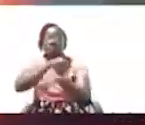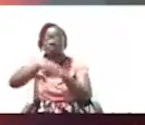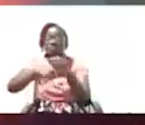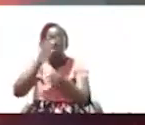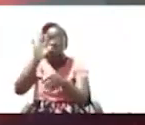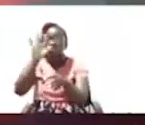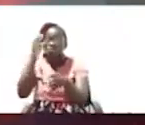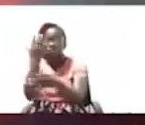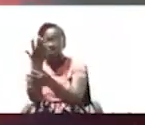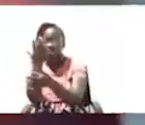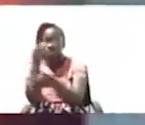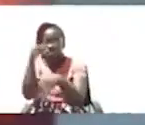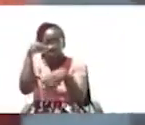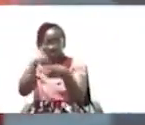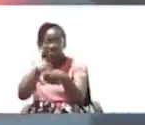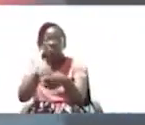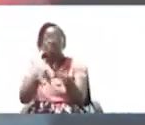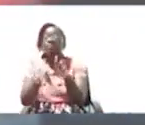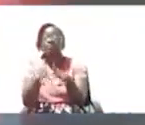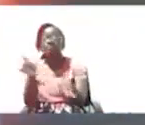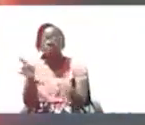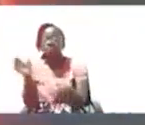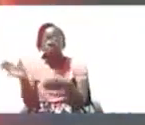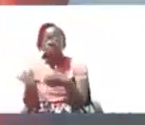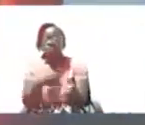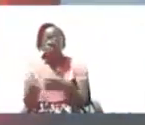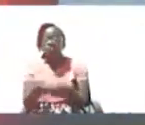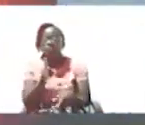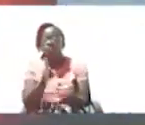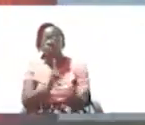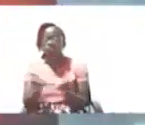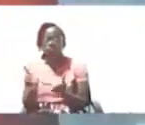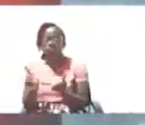spirit. Whatever you touch doesn't